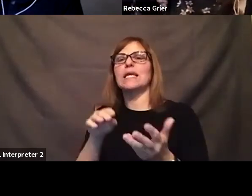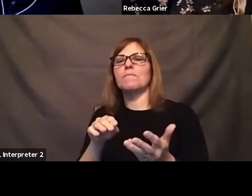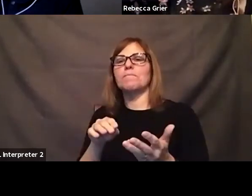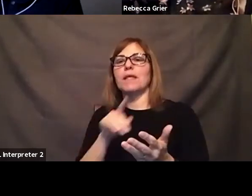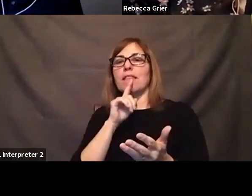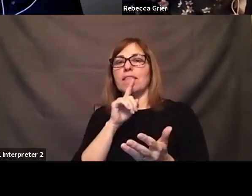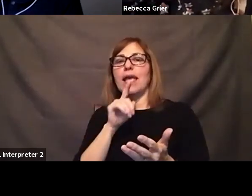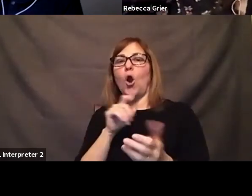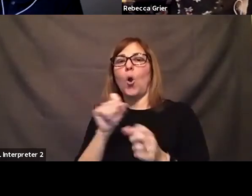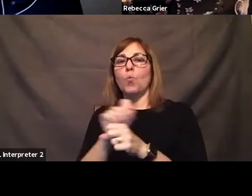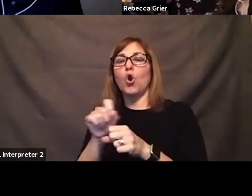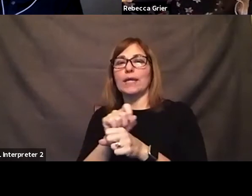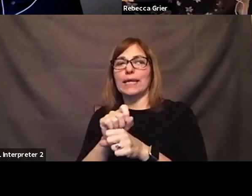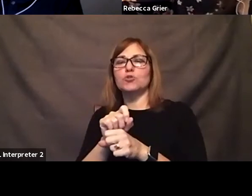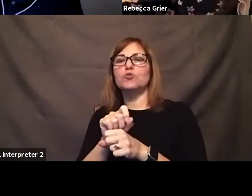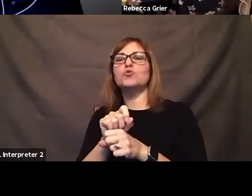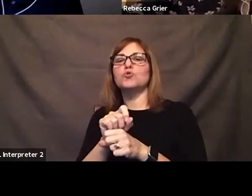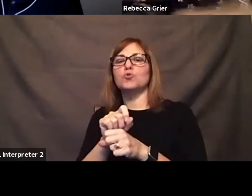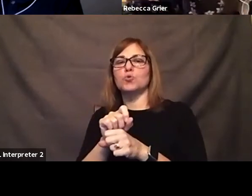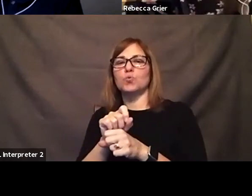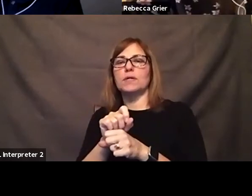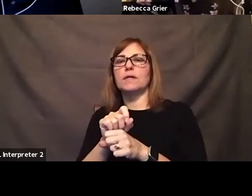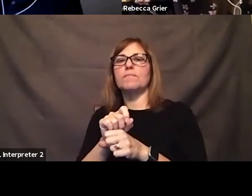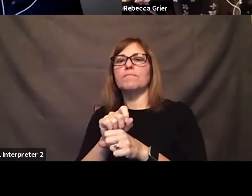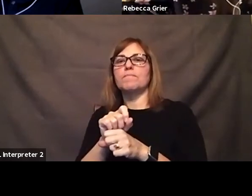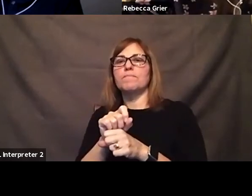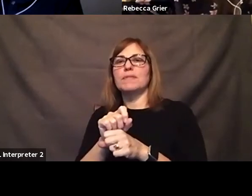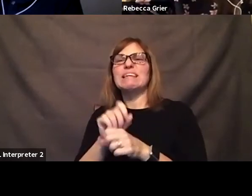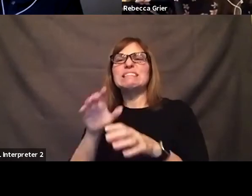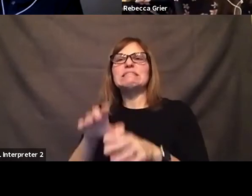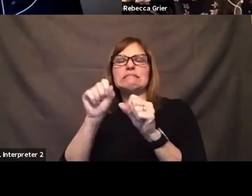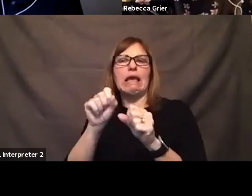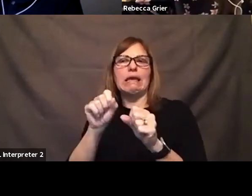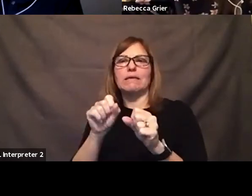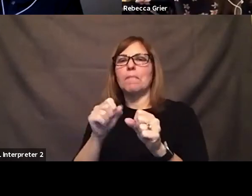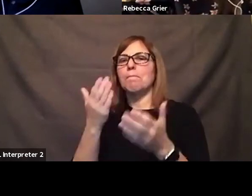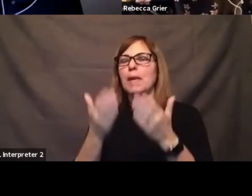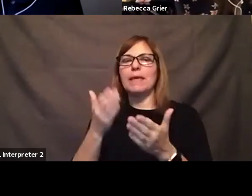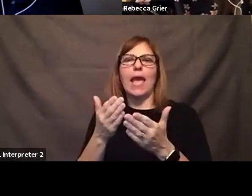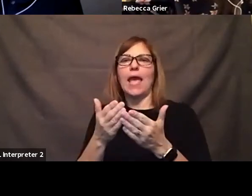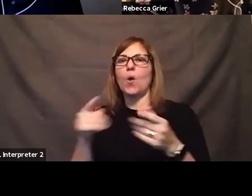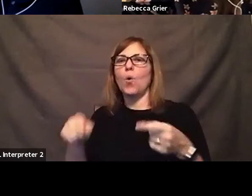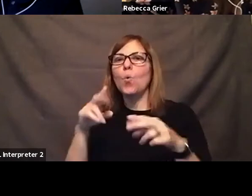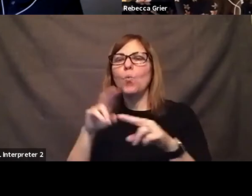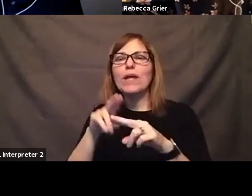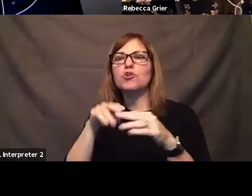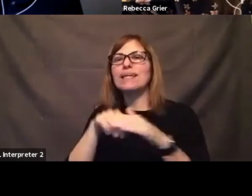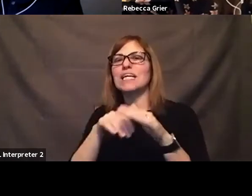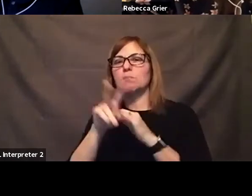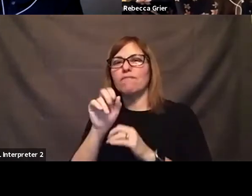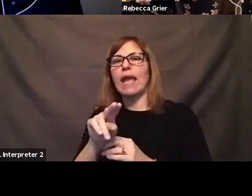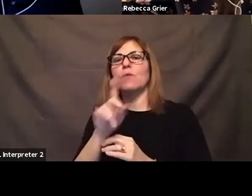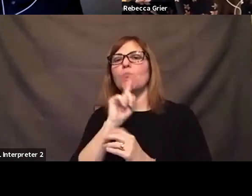the vehicles like you might already have, like in a wheelchair accessible van, and convert them to be autonomous